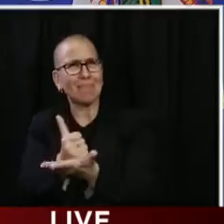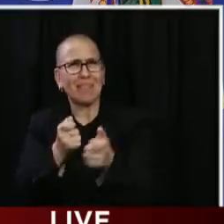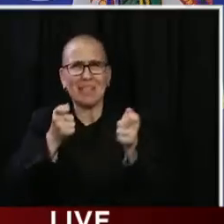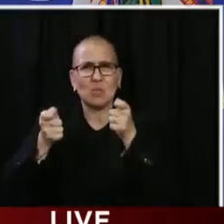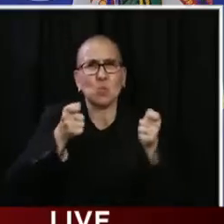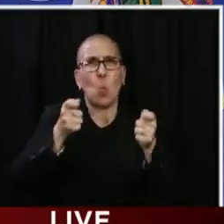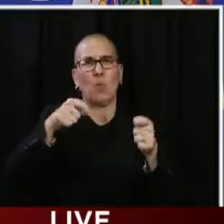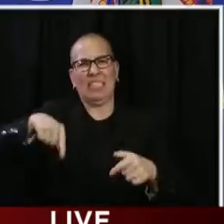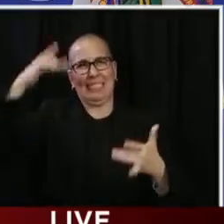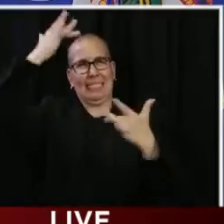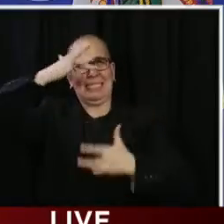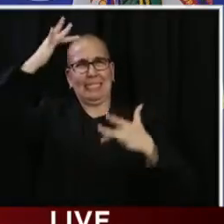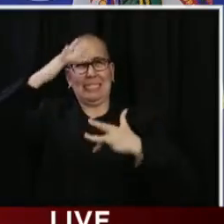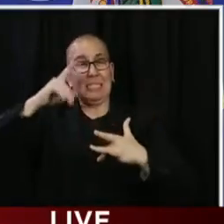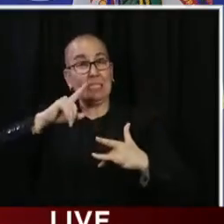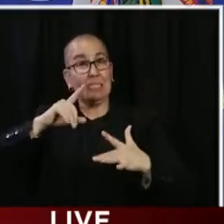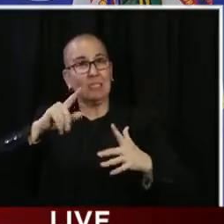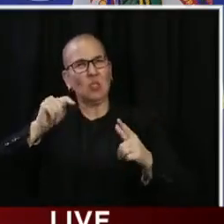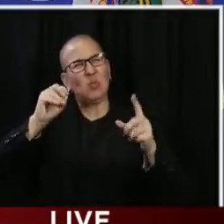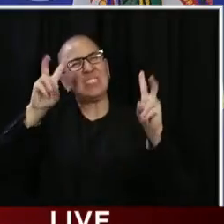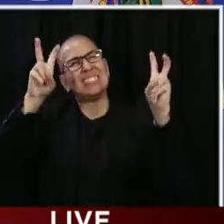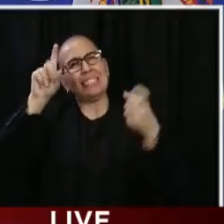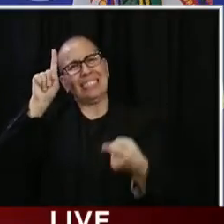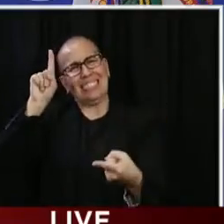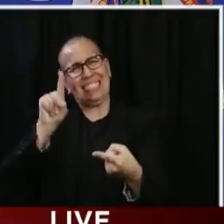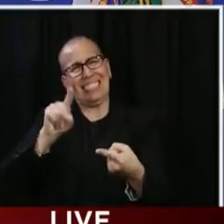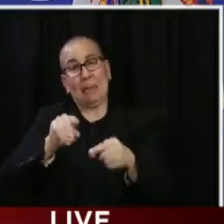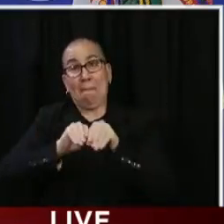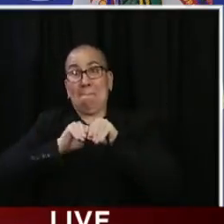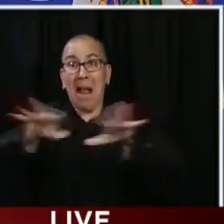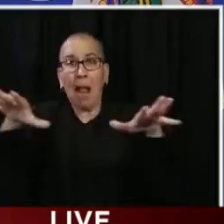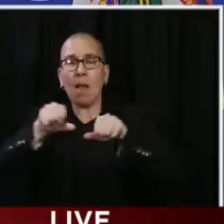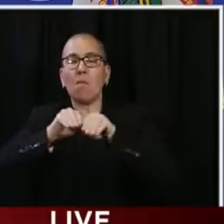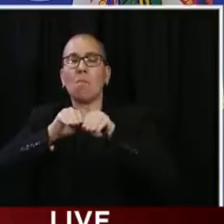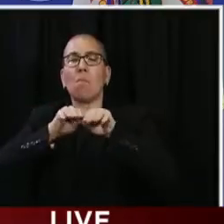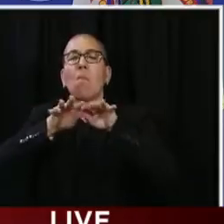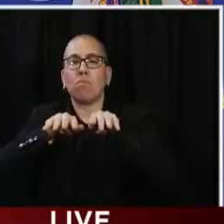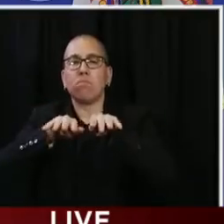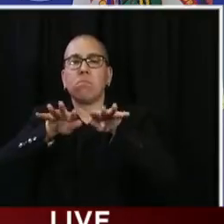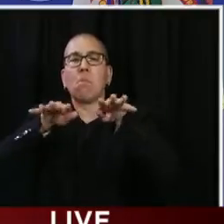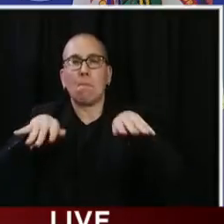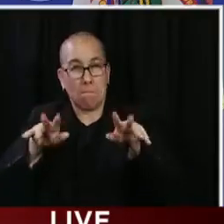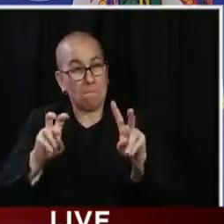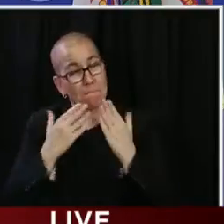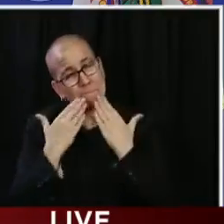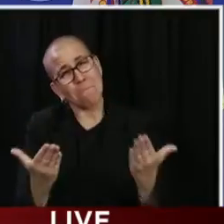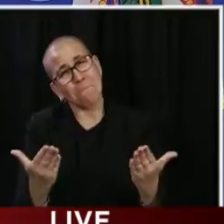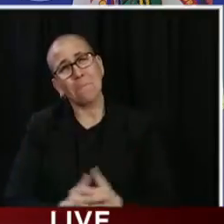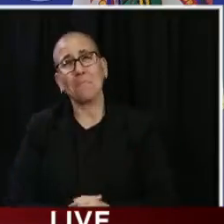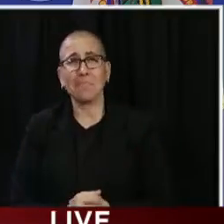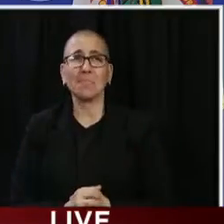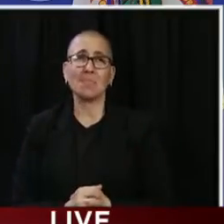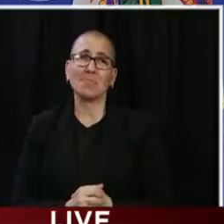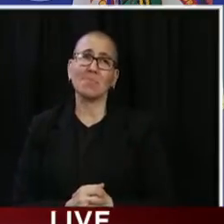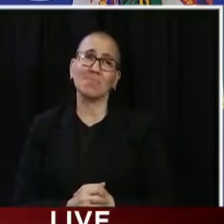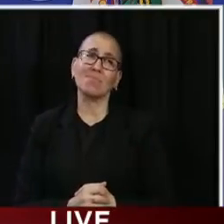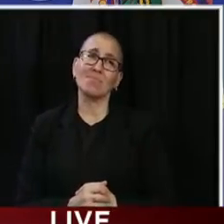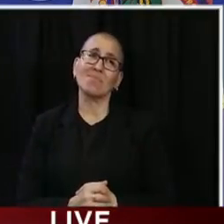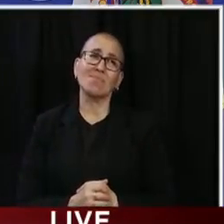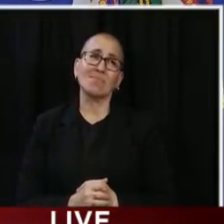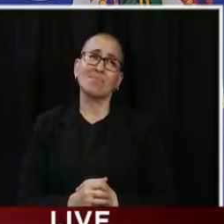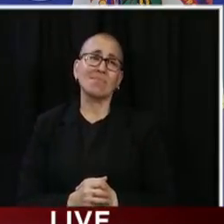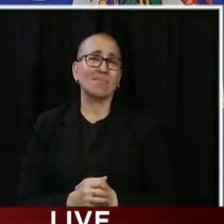this spread as we've been able to prepare for that peak that is coming, as the governor said. And you know, in addition to being grateful for those sacrifices,